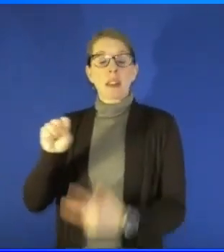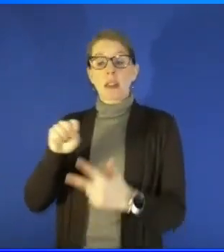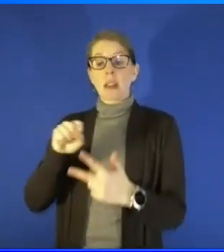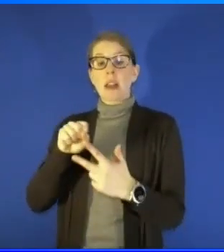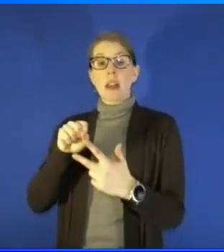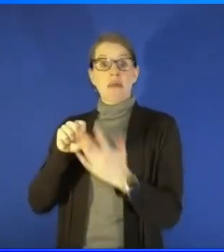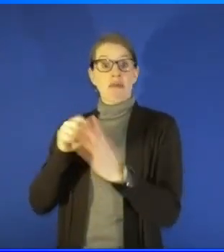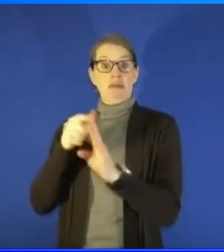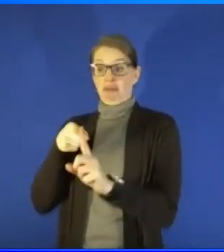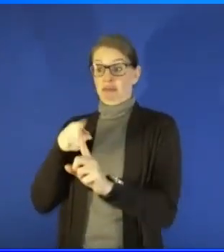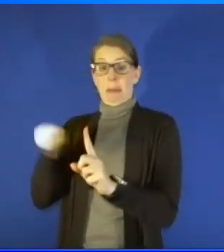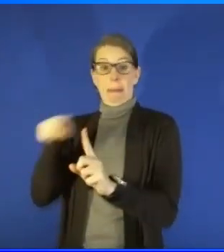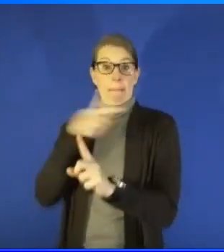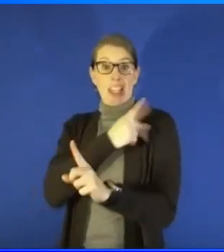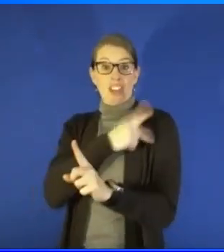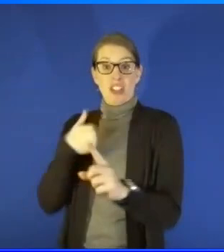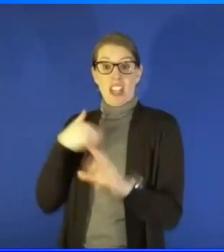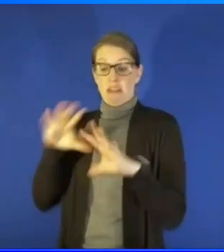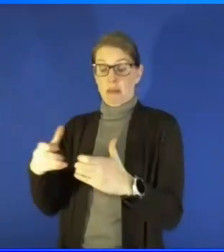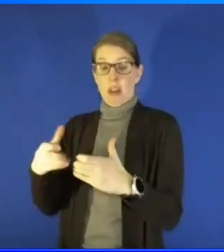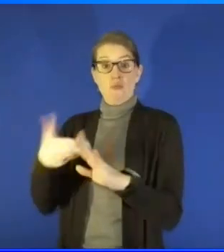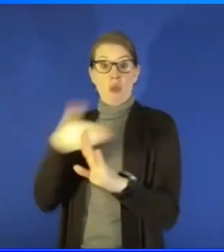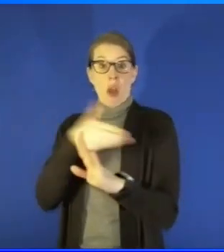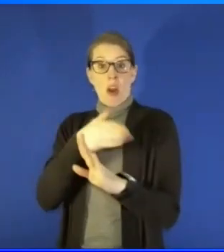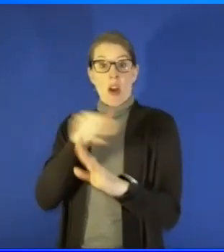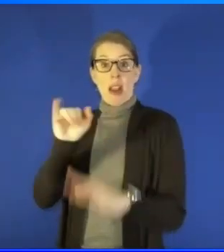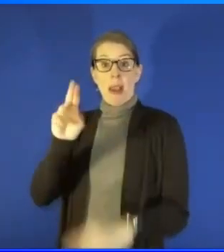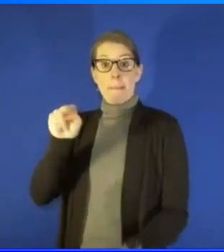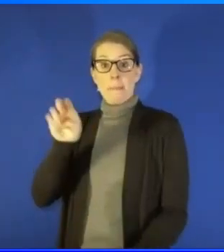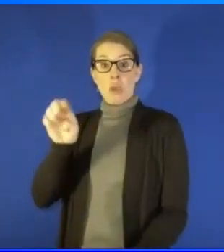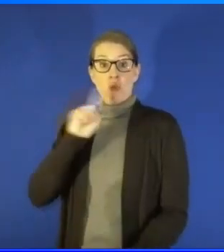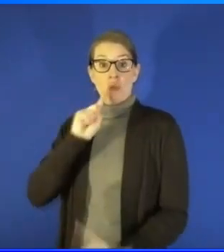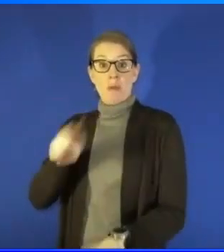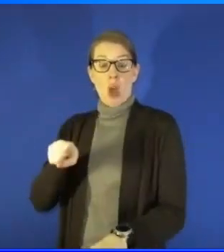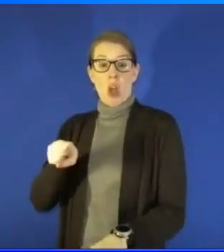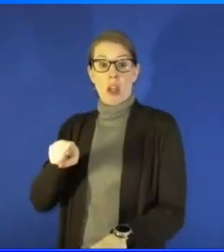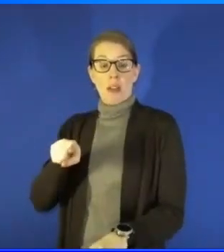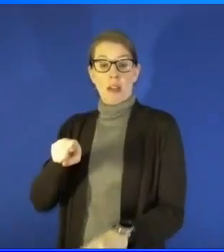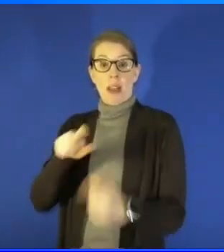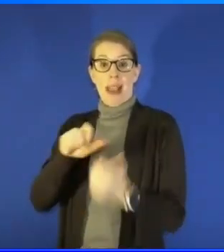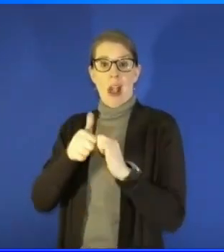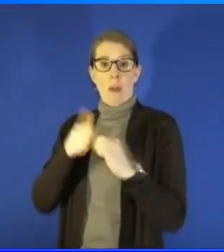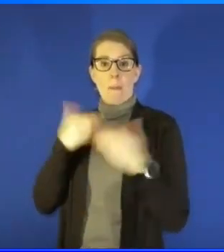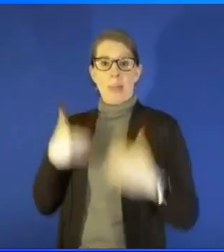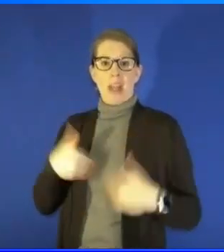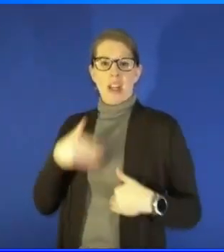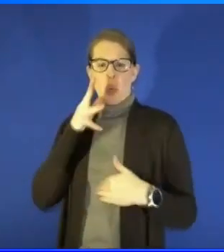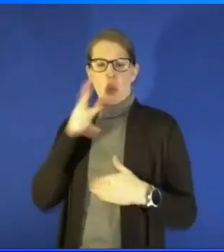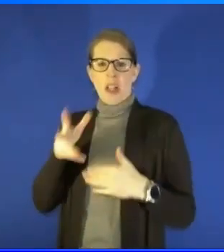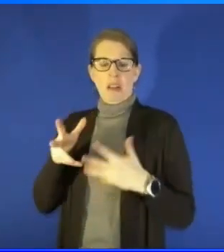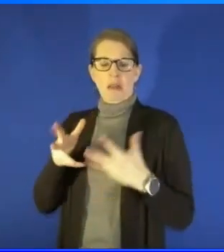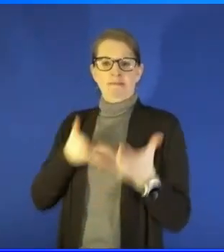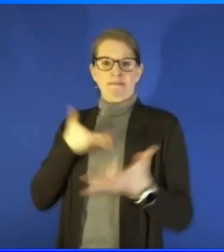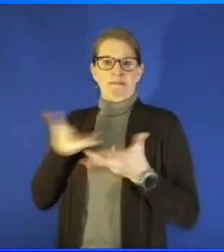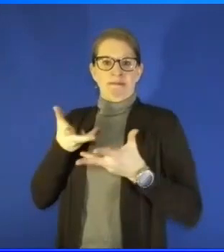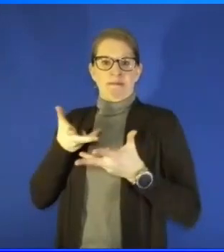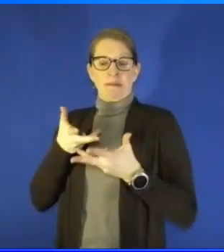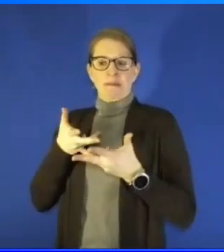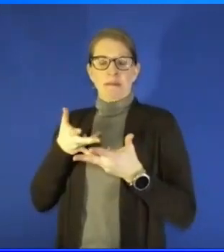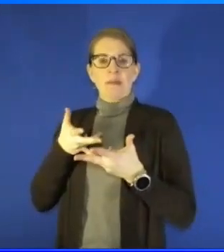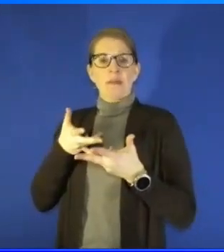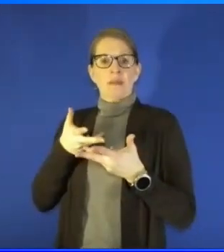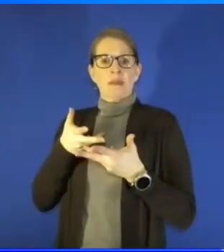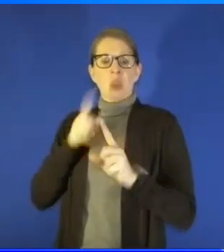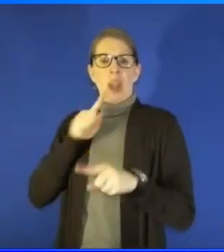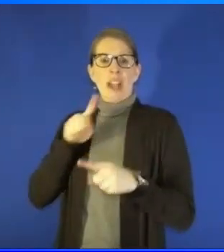prior immune response then react to COVID-19 itself? If we can understand that